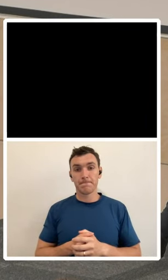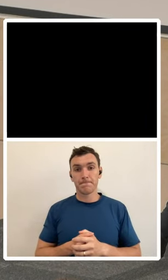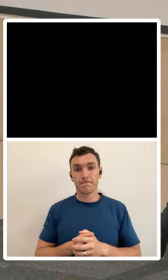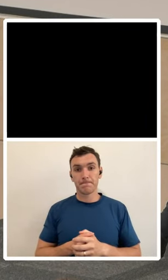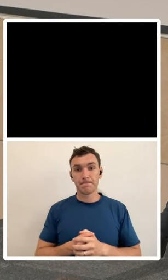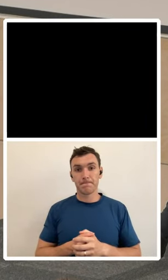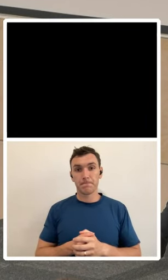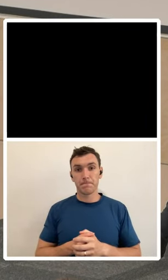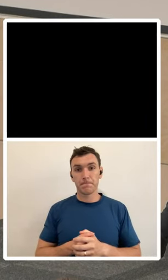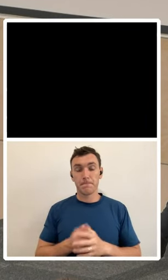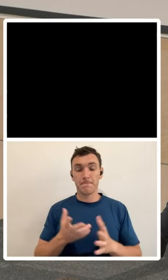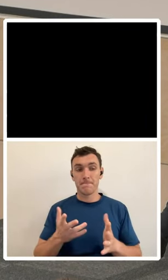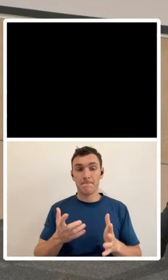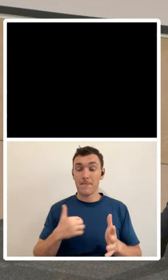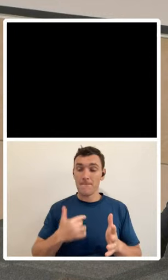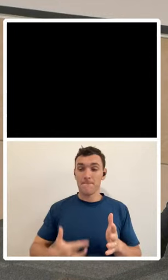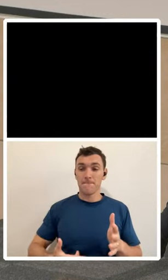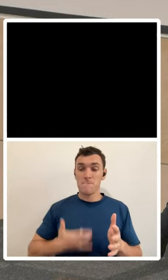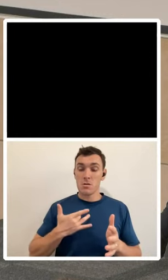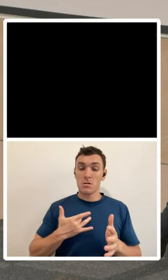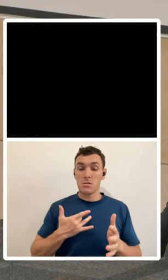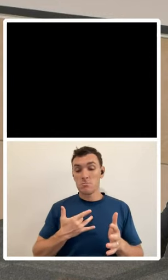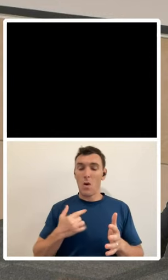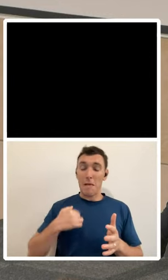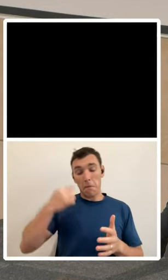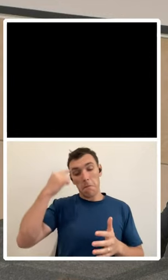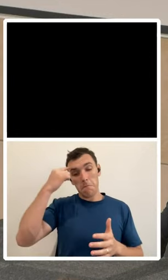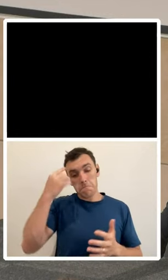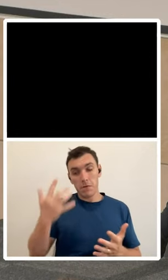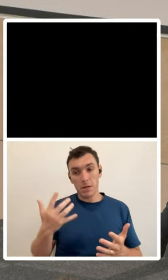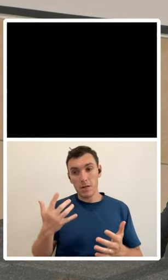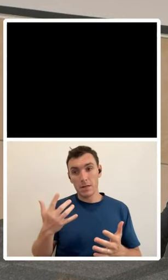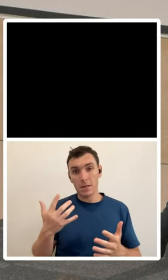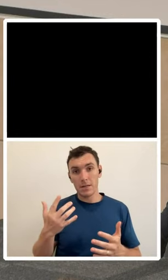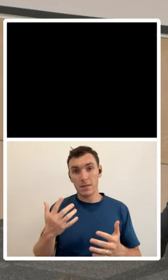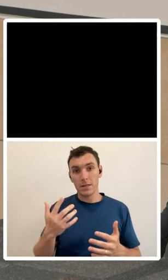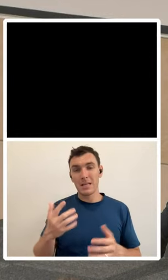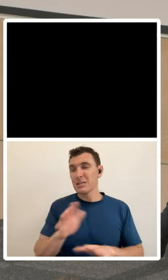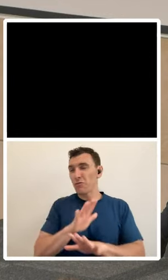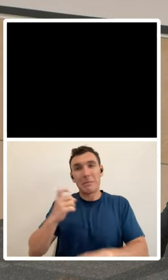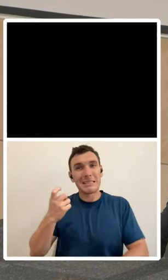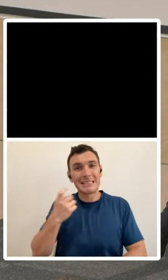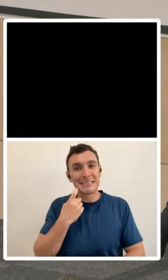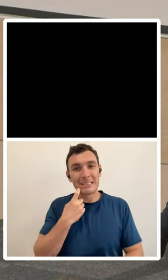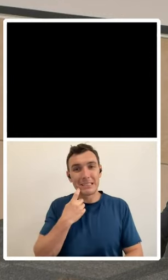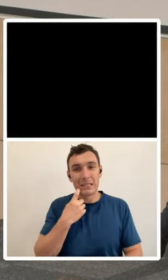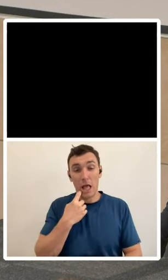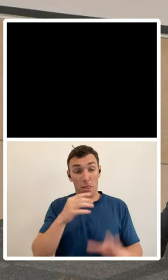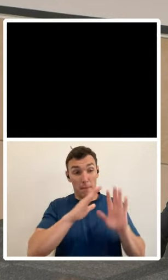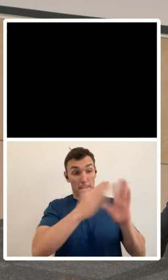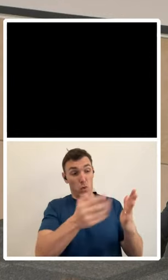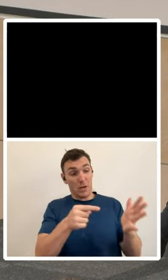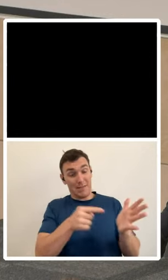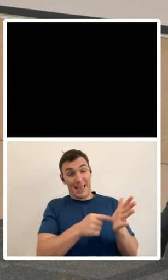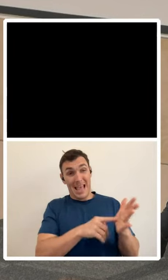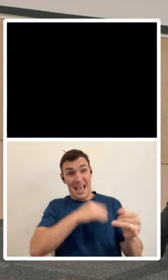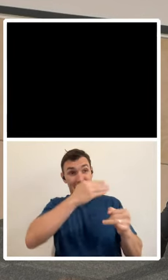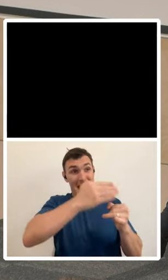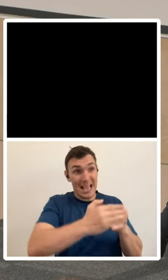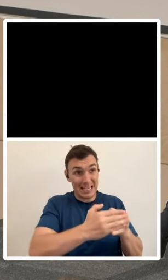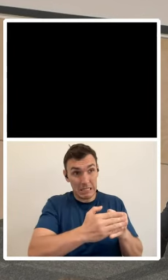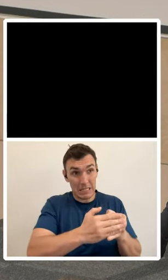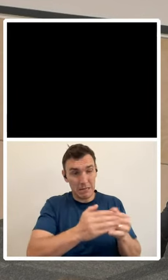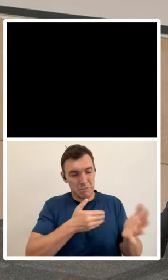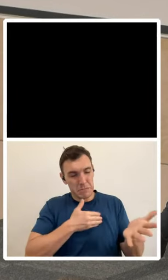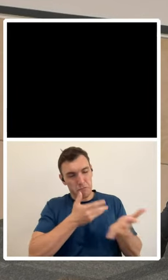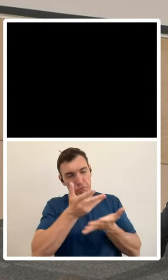think that, listen, it's not going to be easy. I talk at the end of the book about trying to find a game I can't win. And when I walked away from a lot of